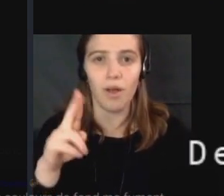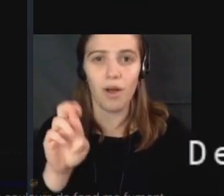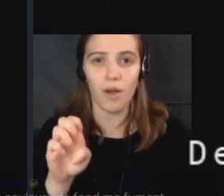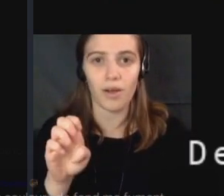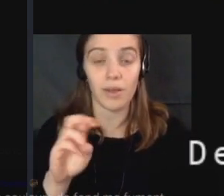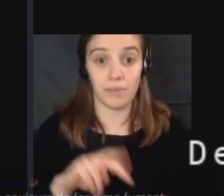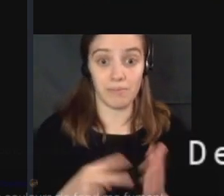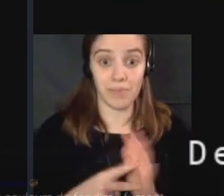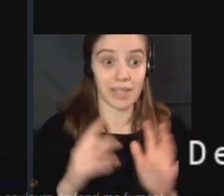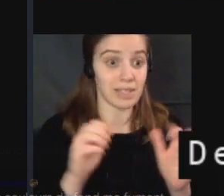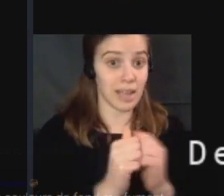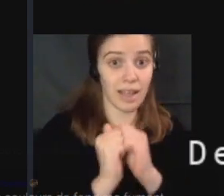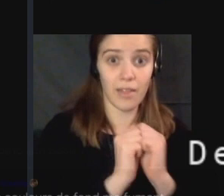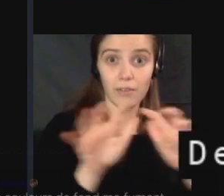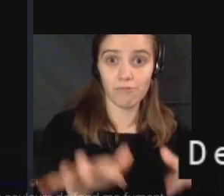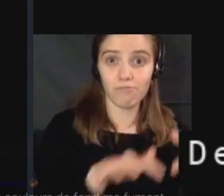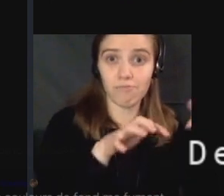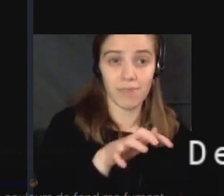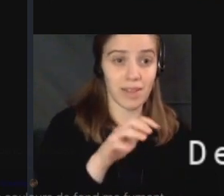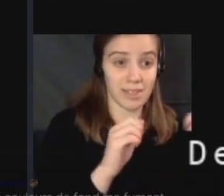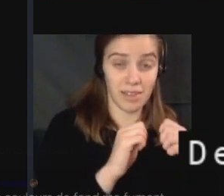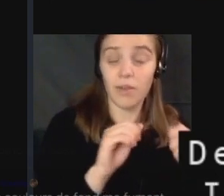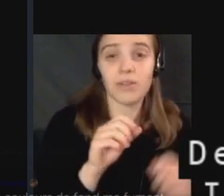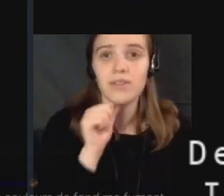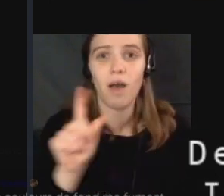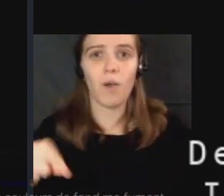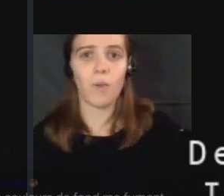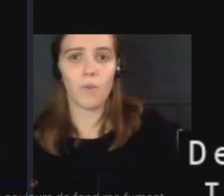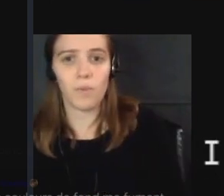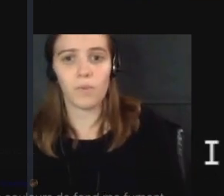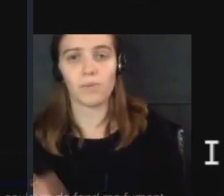solo act. Take jazz, for example.